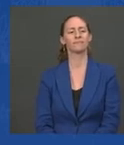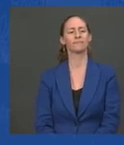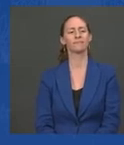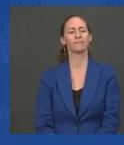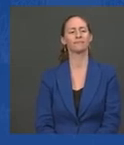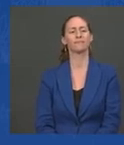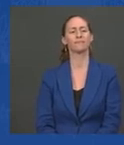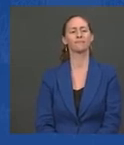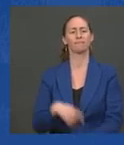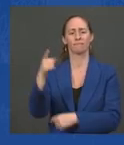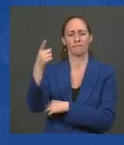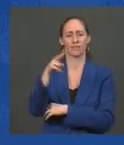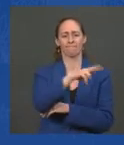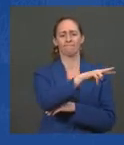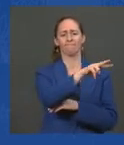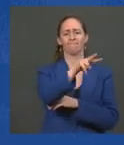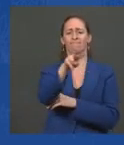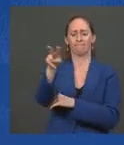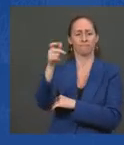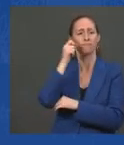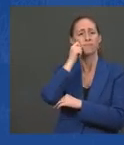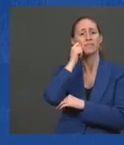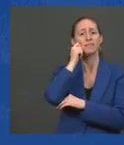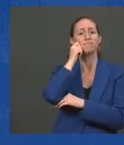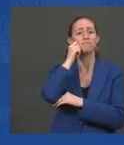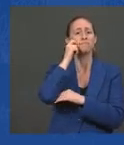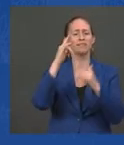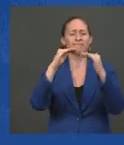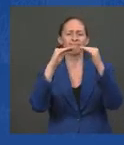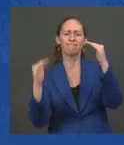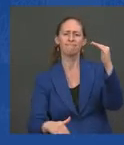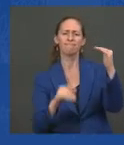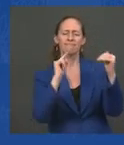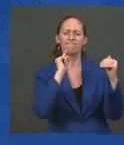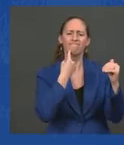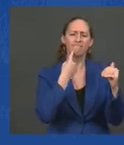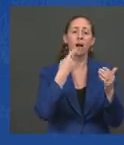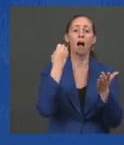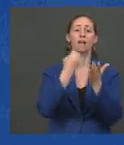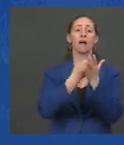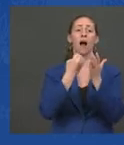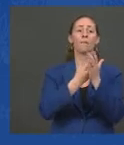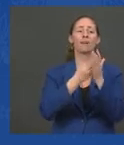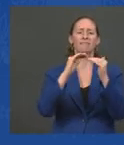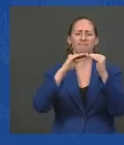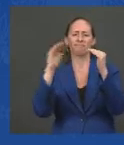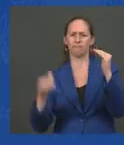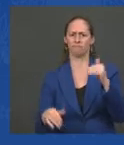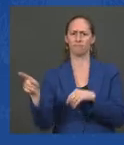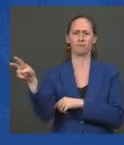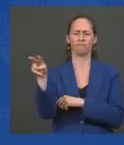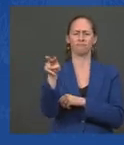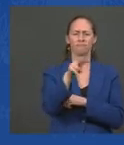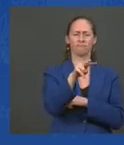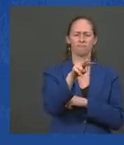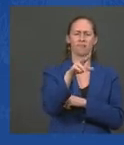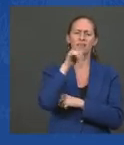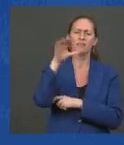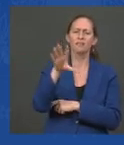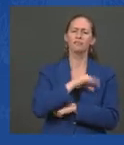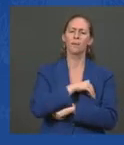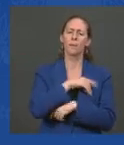injustice and economic injustice, demanding more for Black